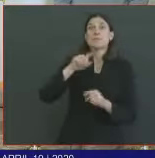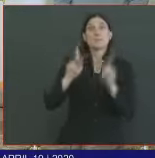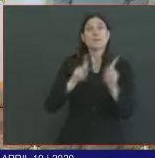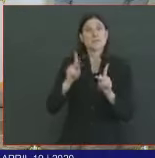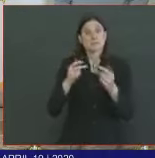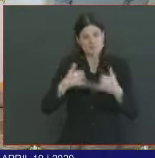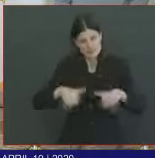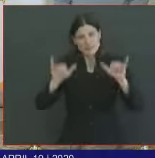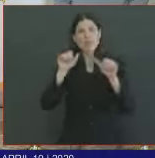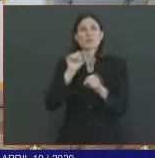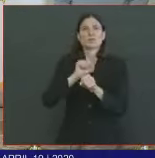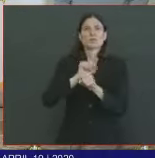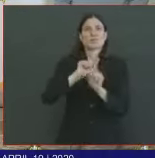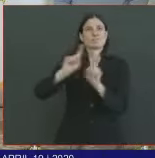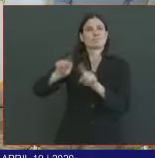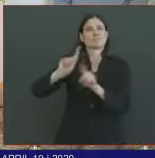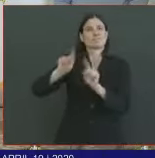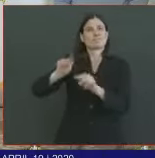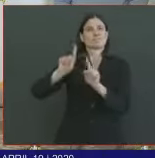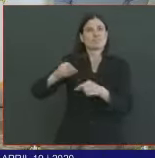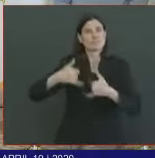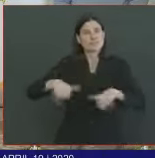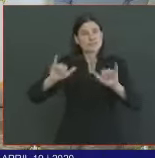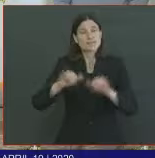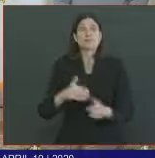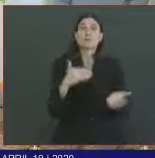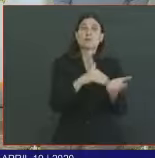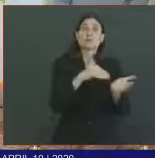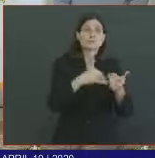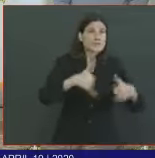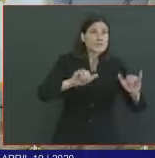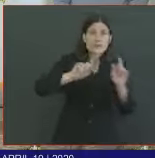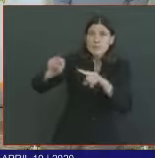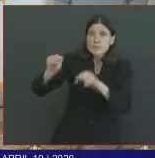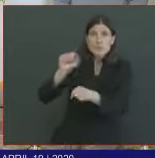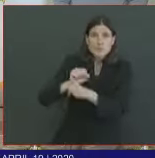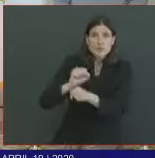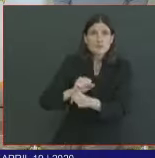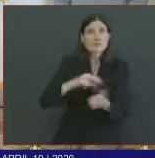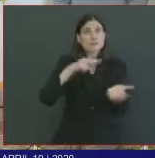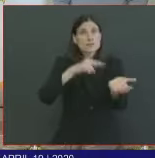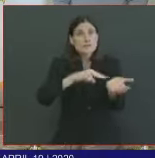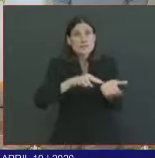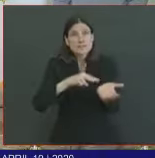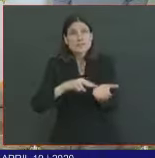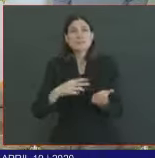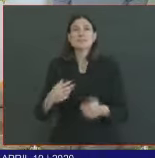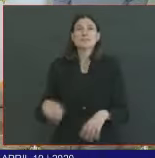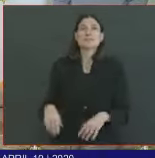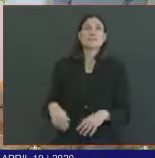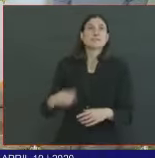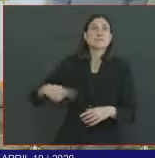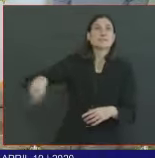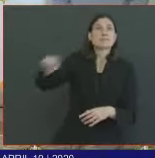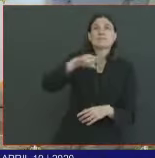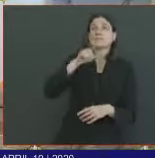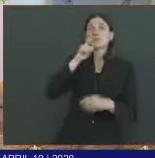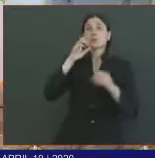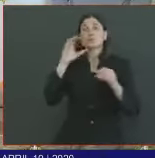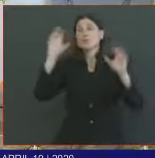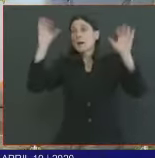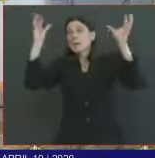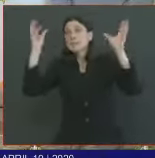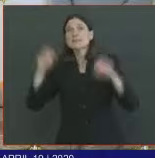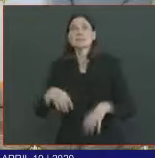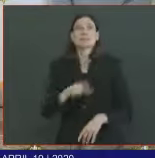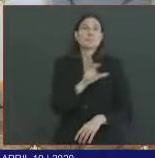There's healthcare workers who are working, state employees who are working, first responders who have to work. And